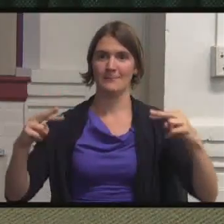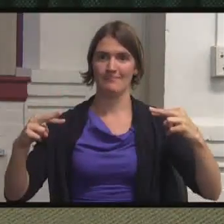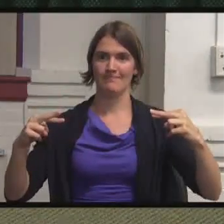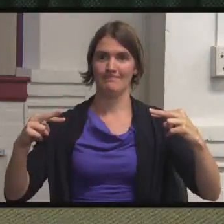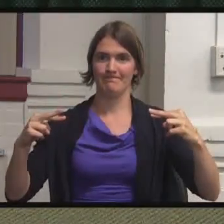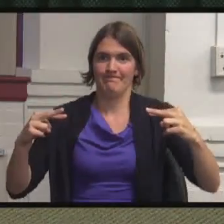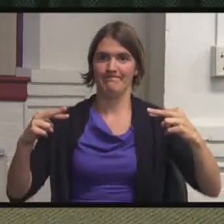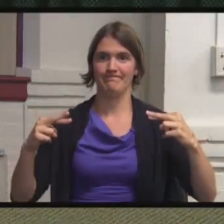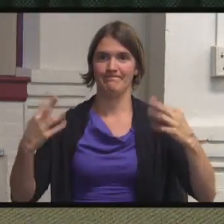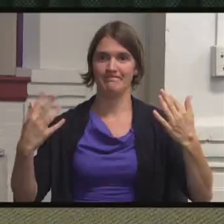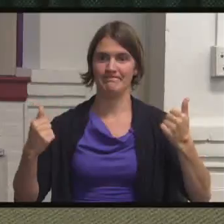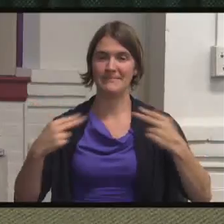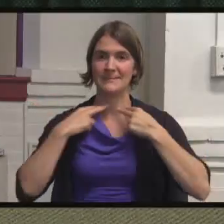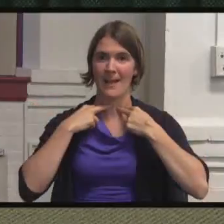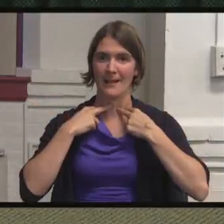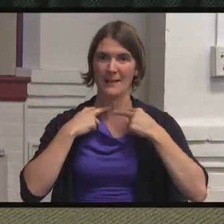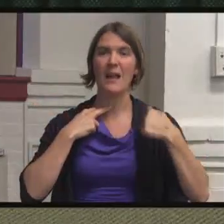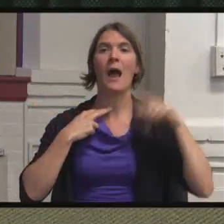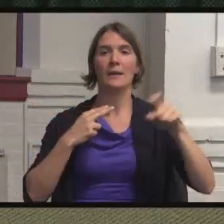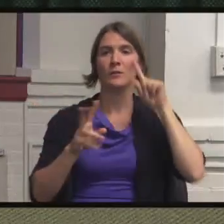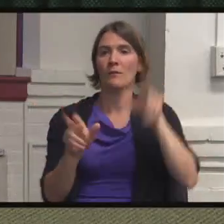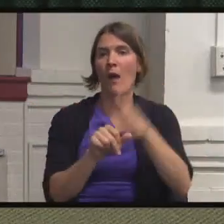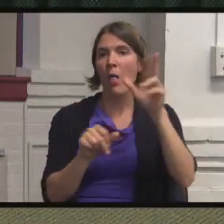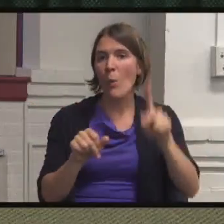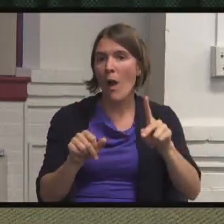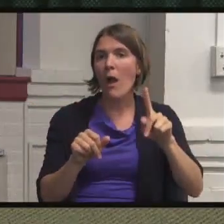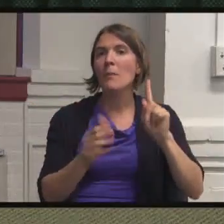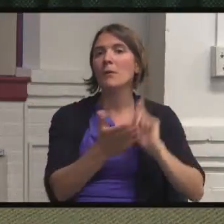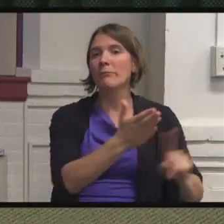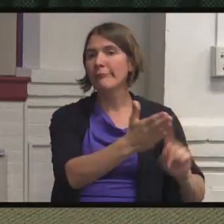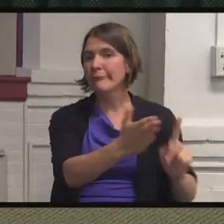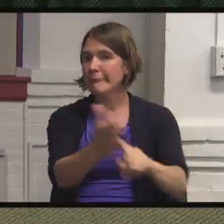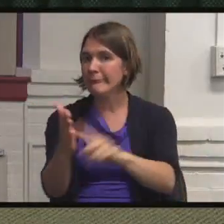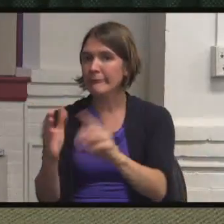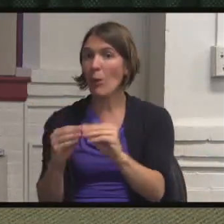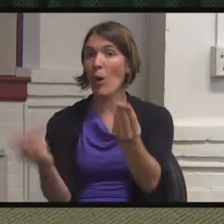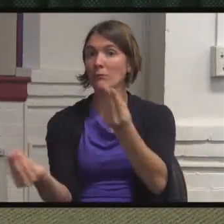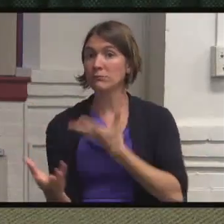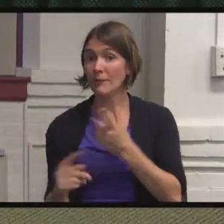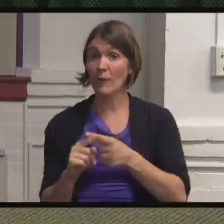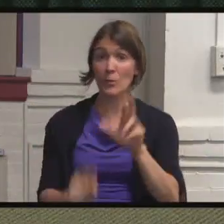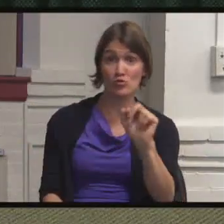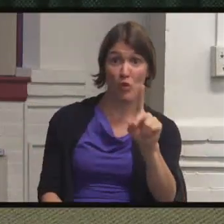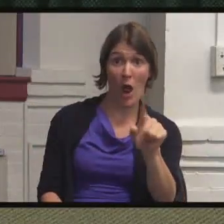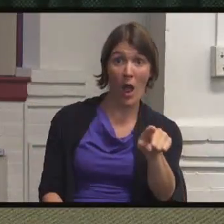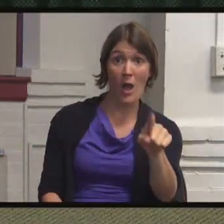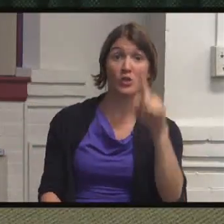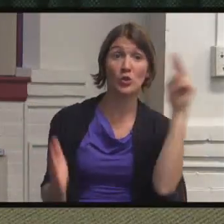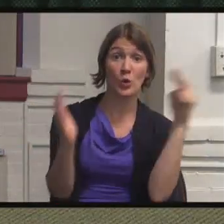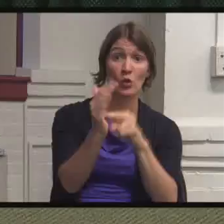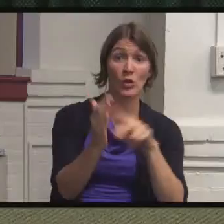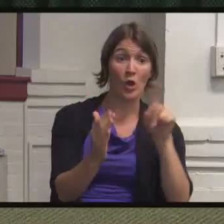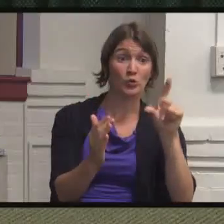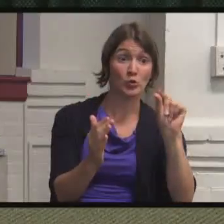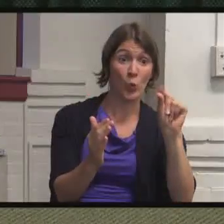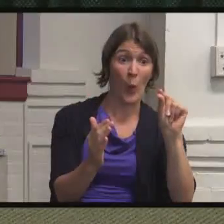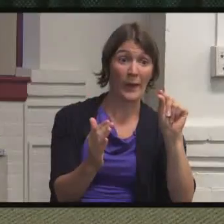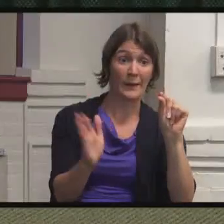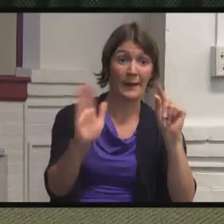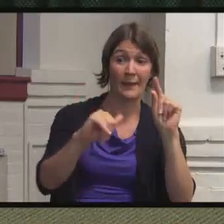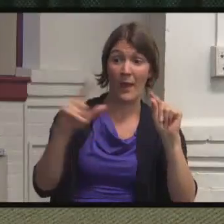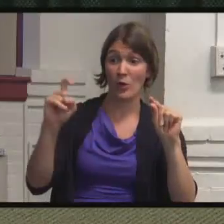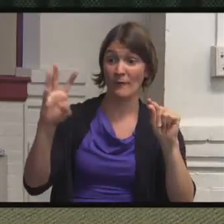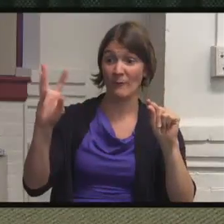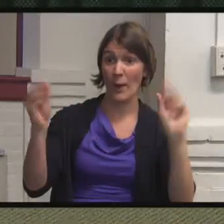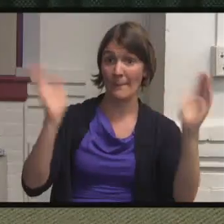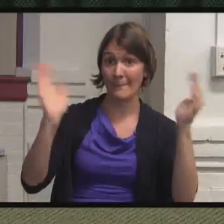Yeah. And so there's some follow-up that needs to be done in terms of, Rod, you looking at the 120 versus